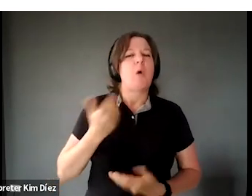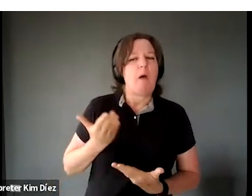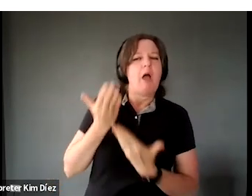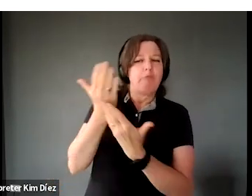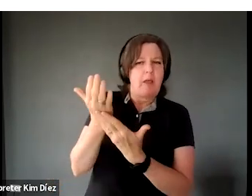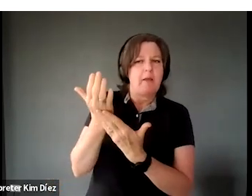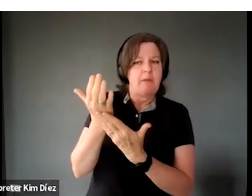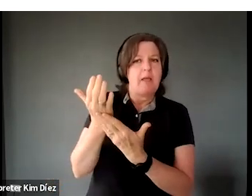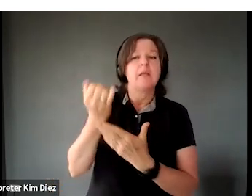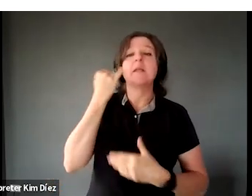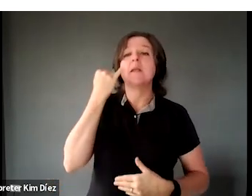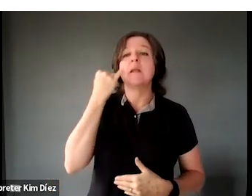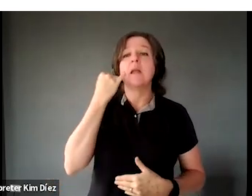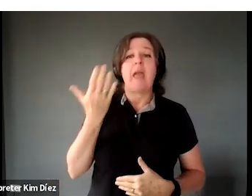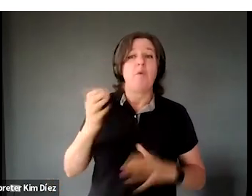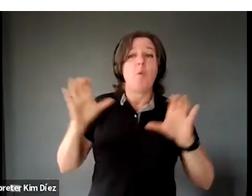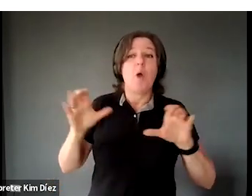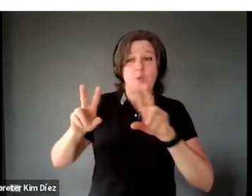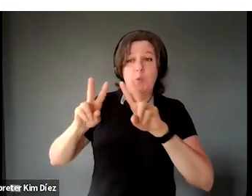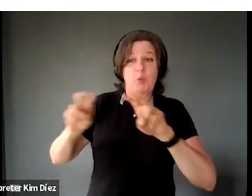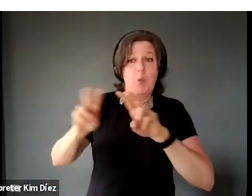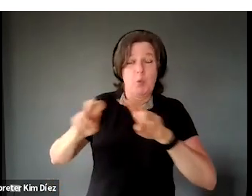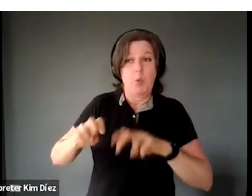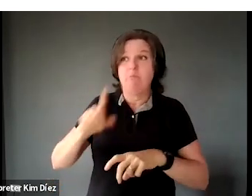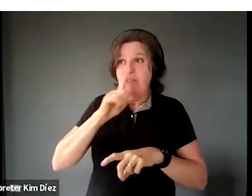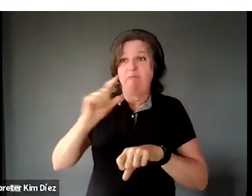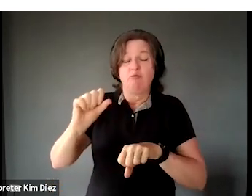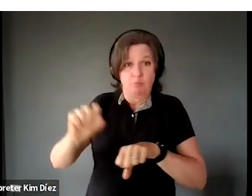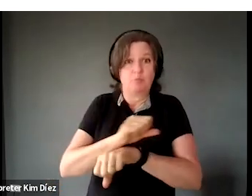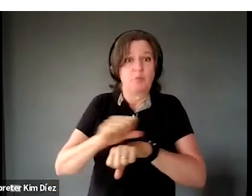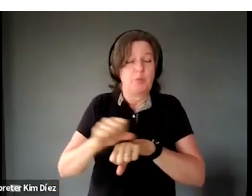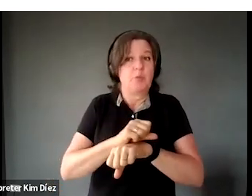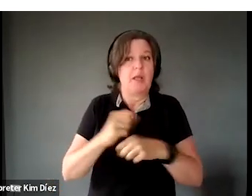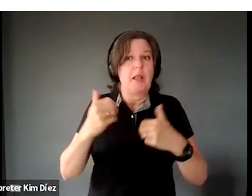problem. So I recommend that if we want to do